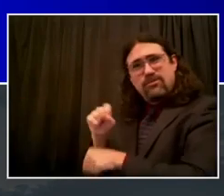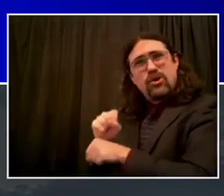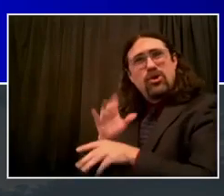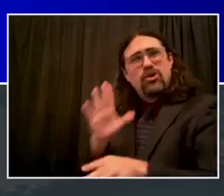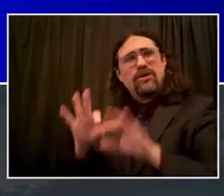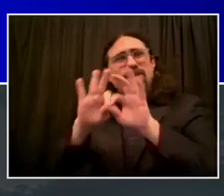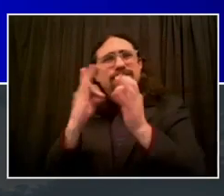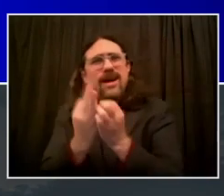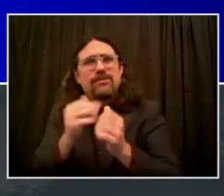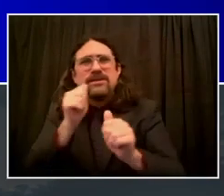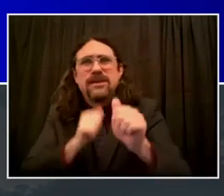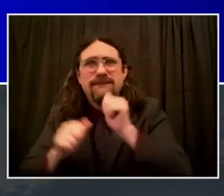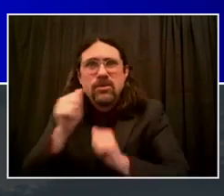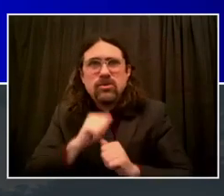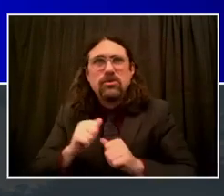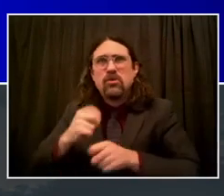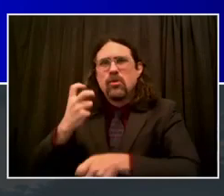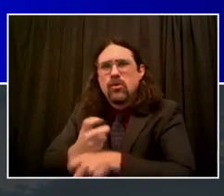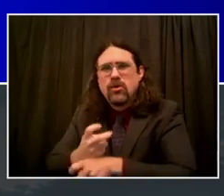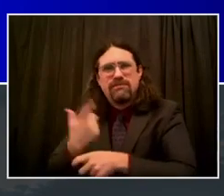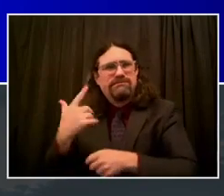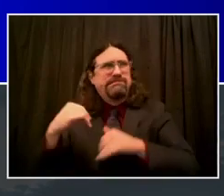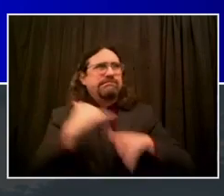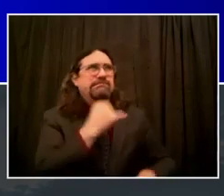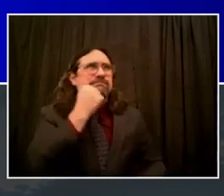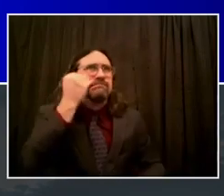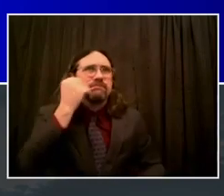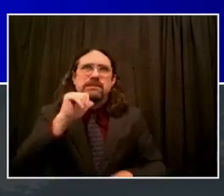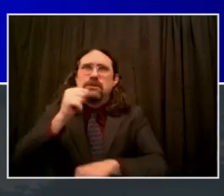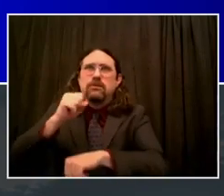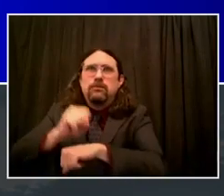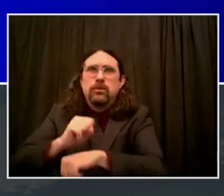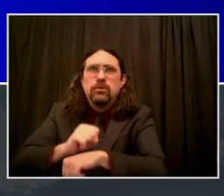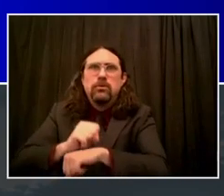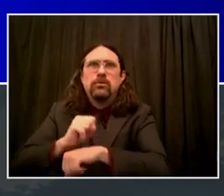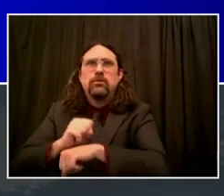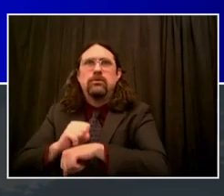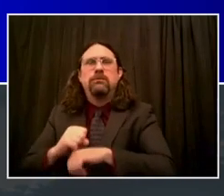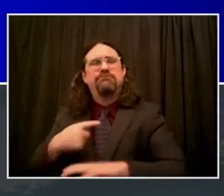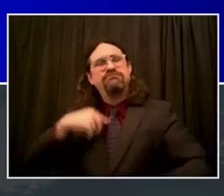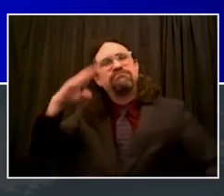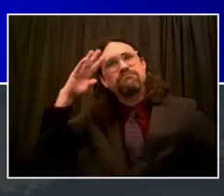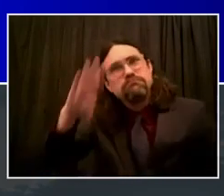this disease. So we know this city runs